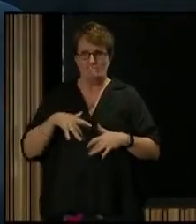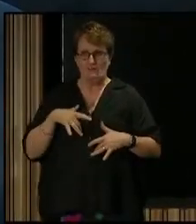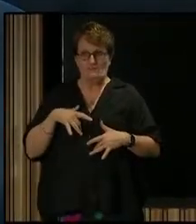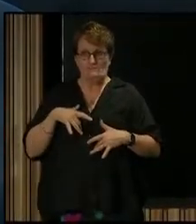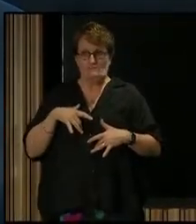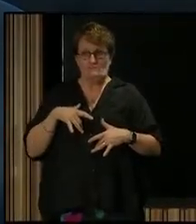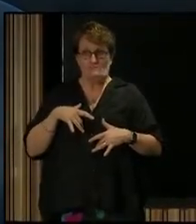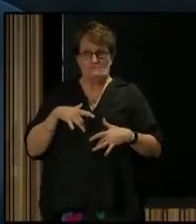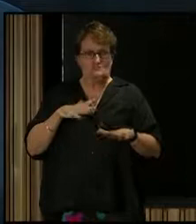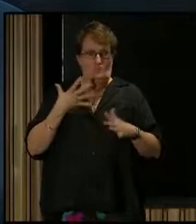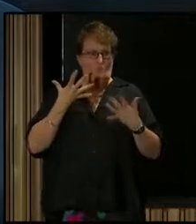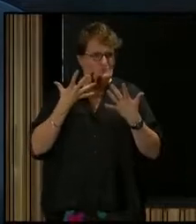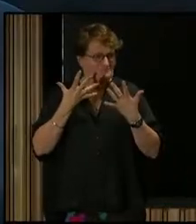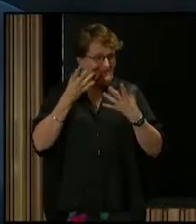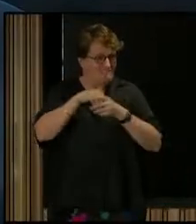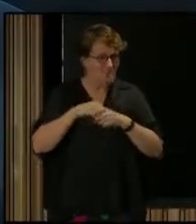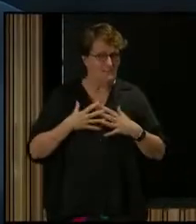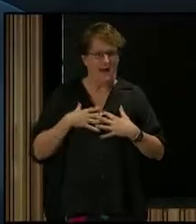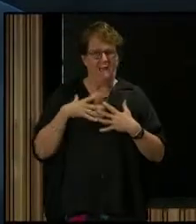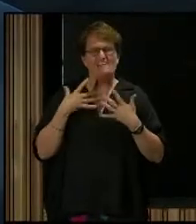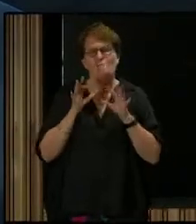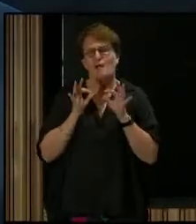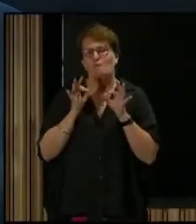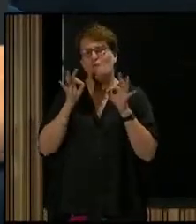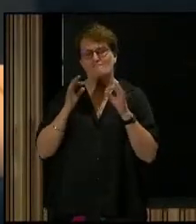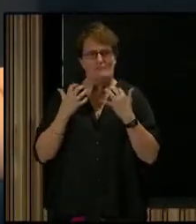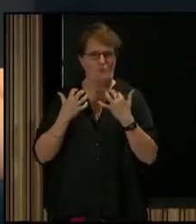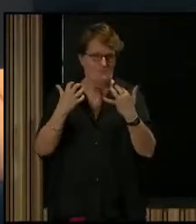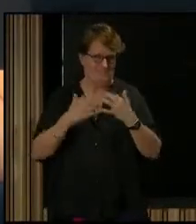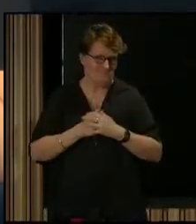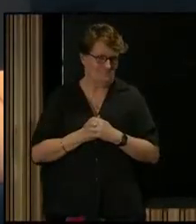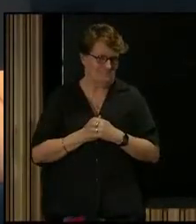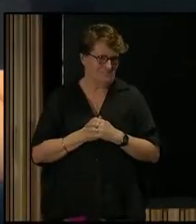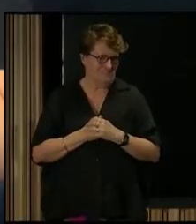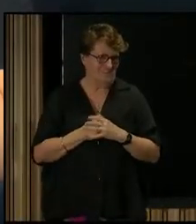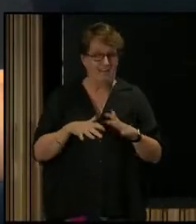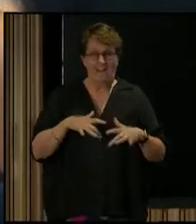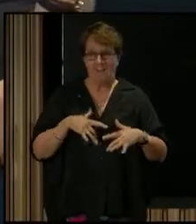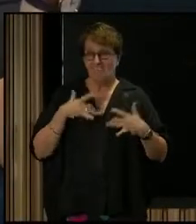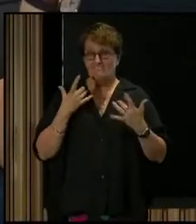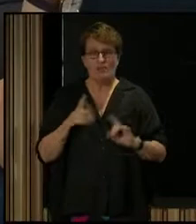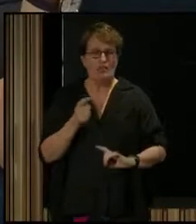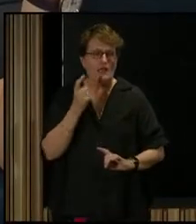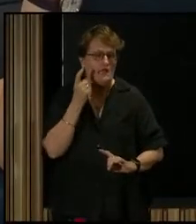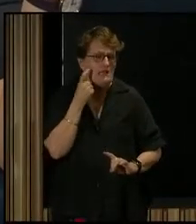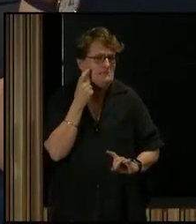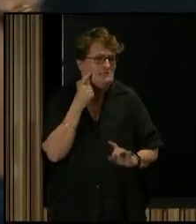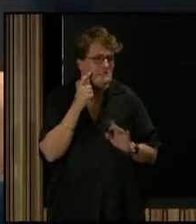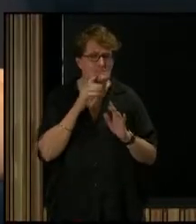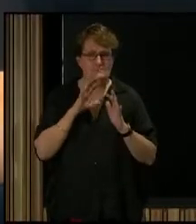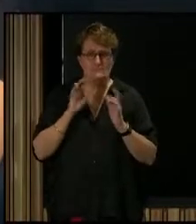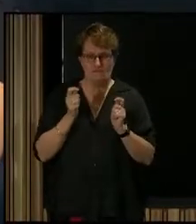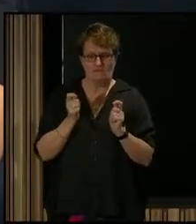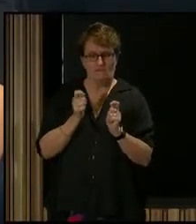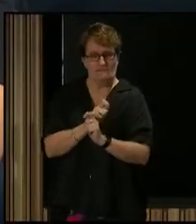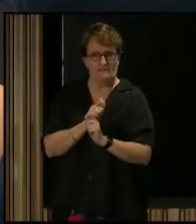to this experience, I think to myself, this is my perfect crowd. Because I feel like it is the easiest conversion